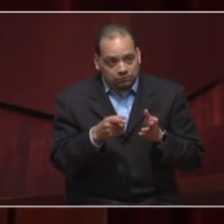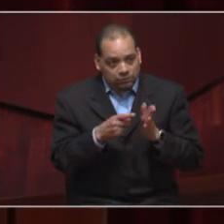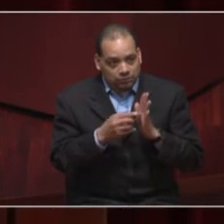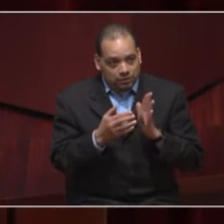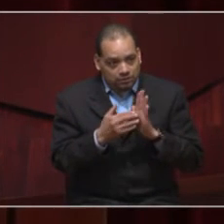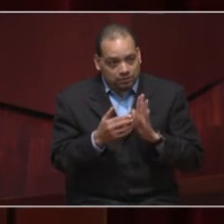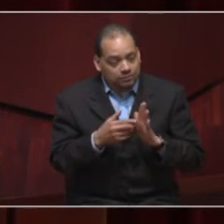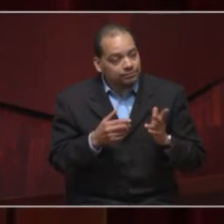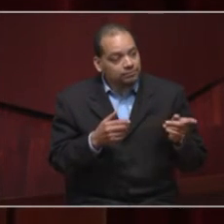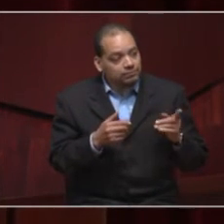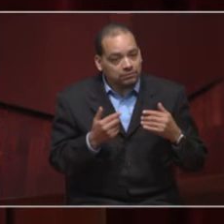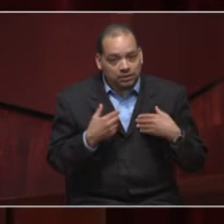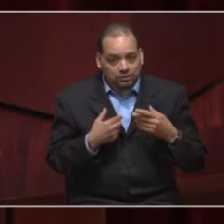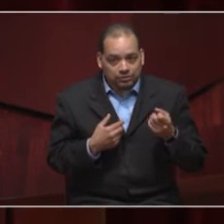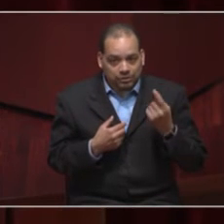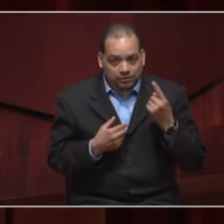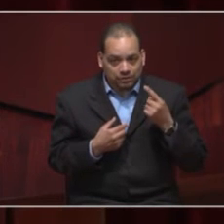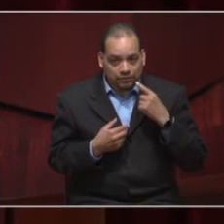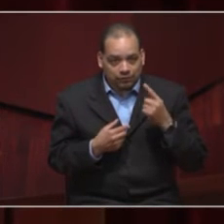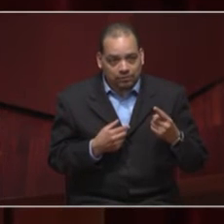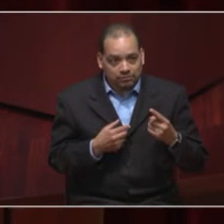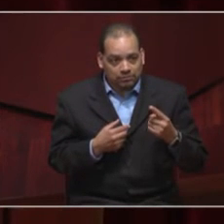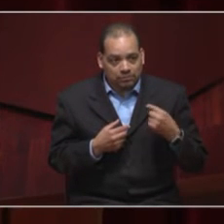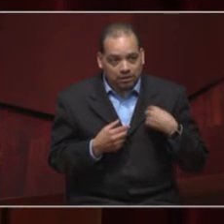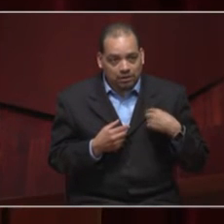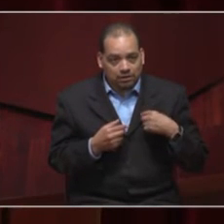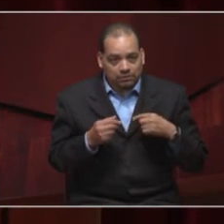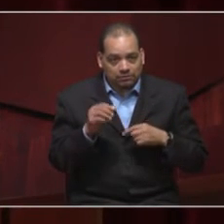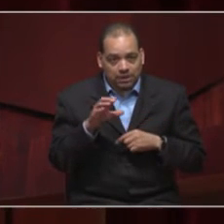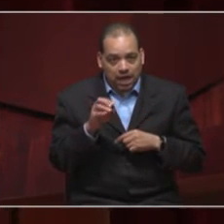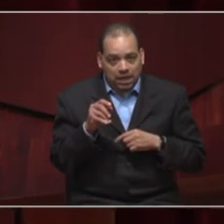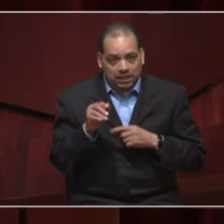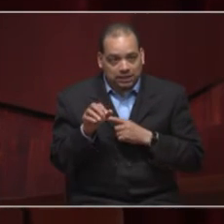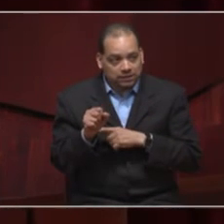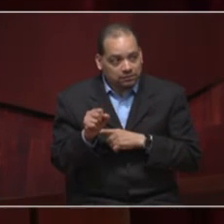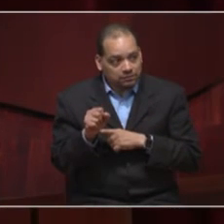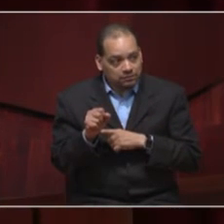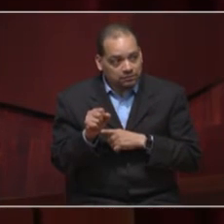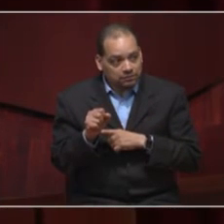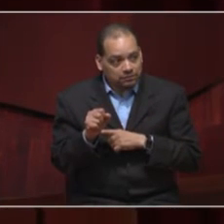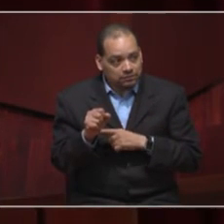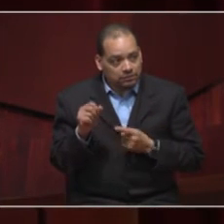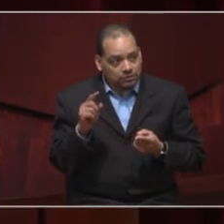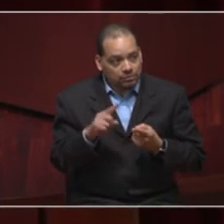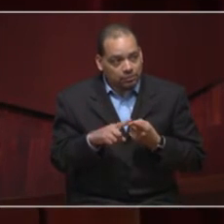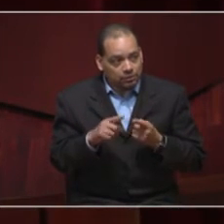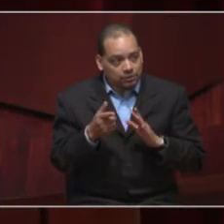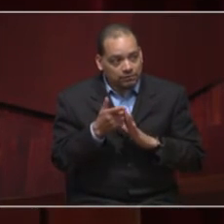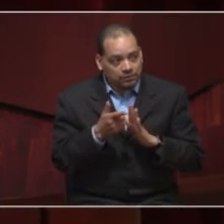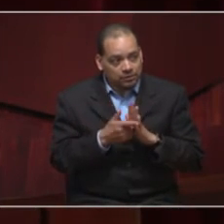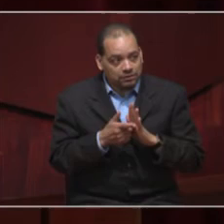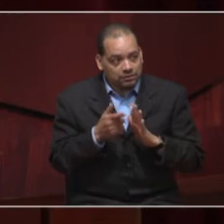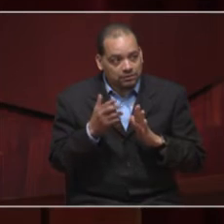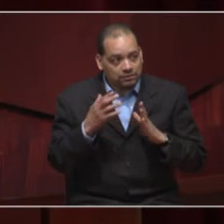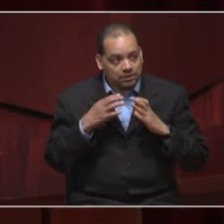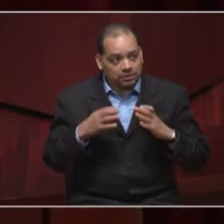My understanding from my archival colleagues is that it's the point of legal custody.